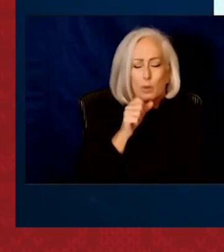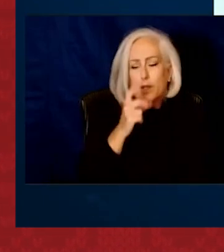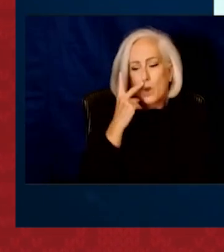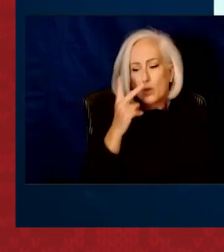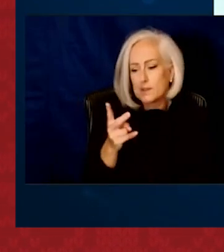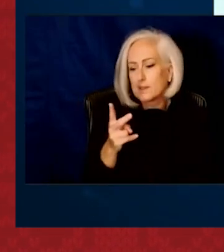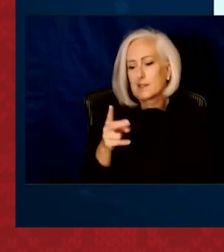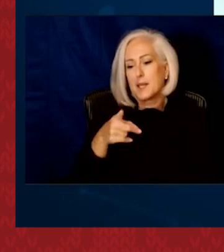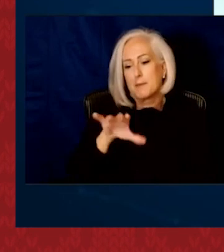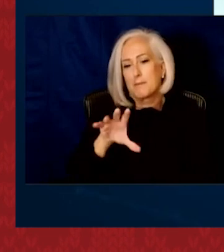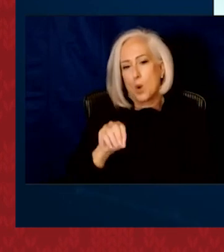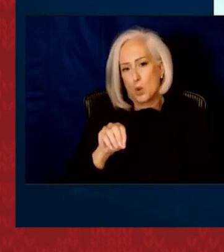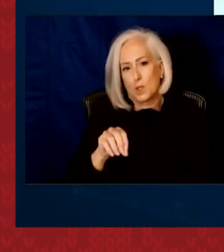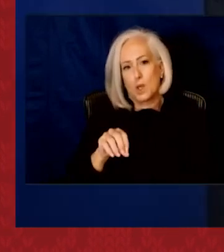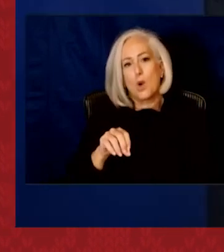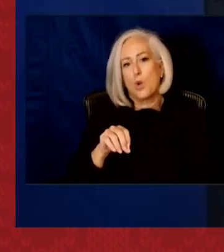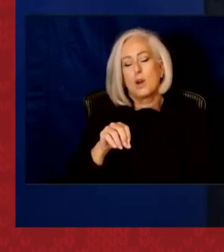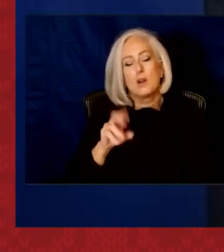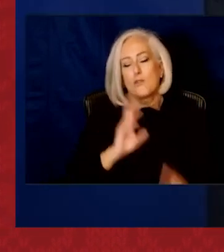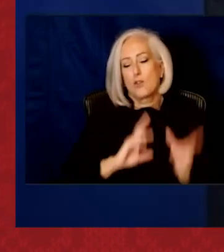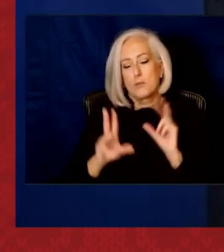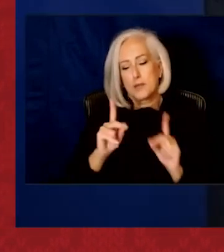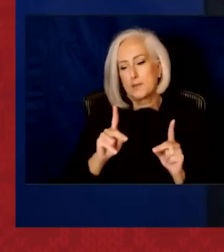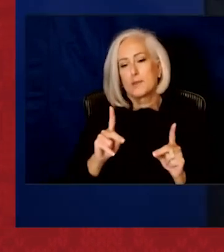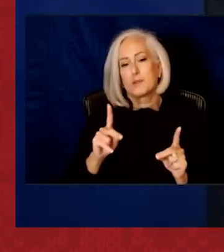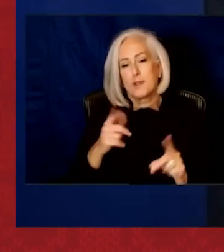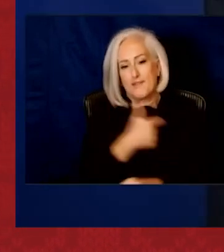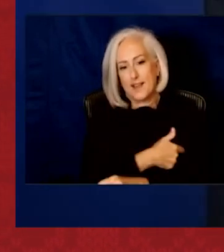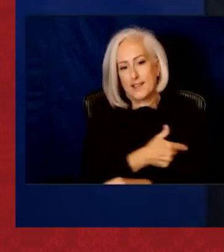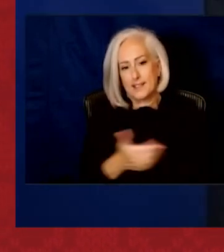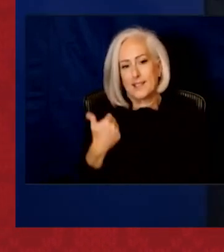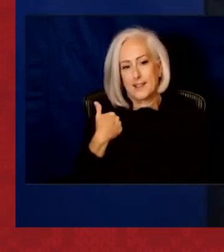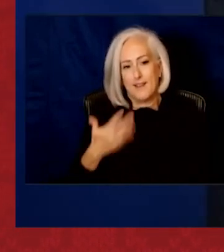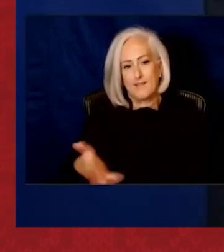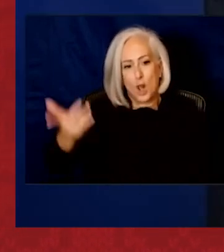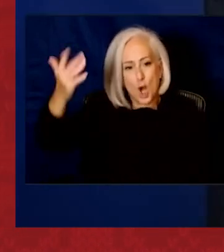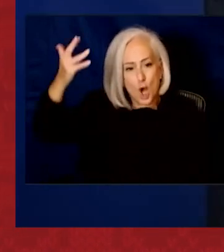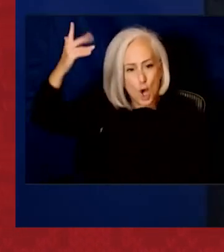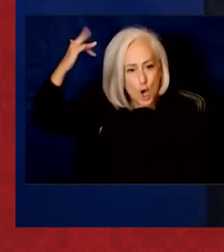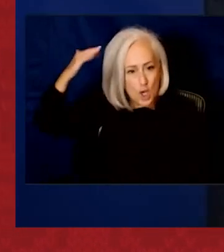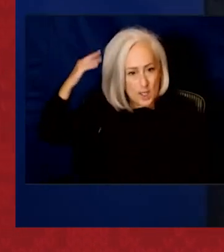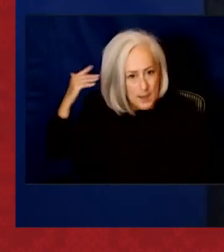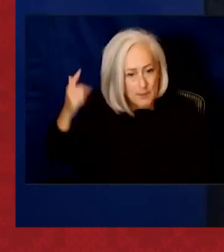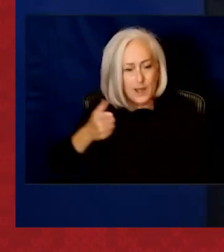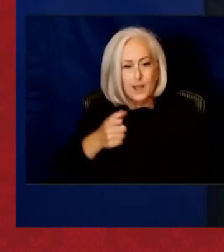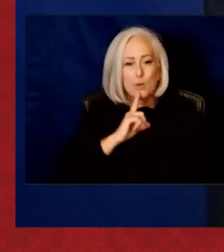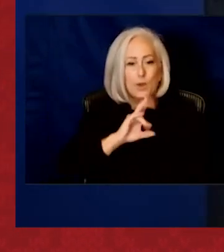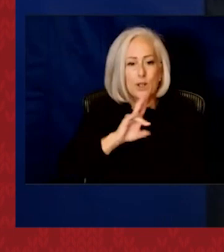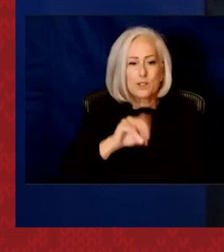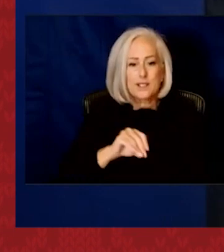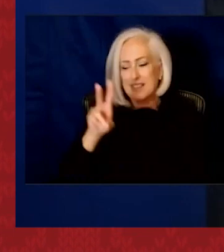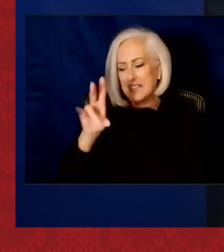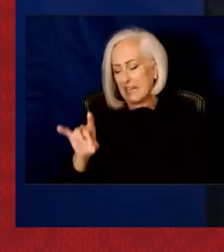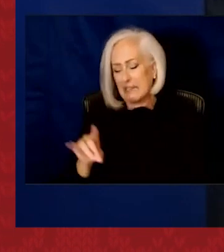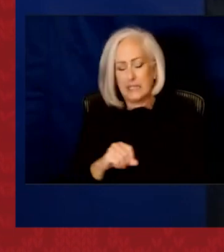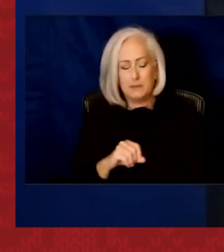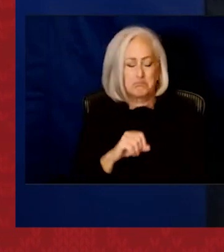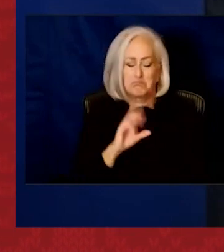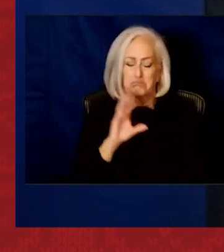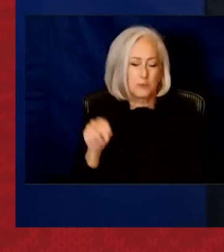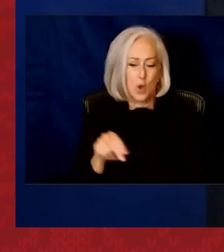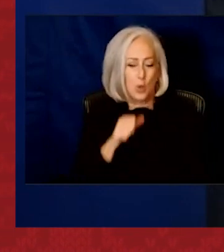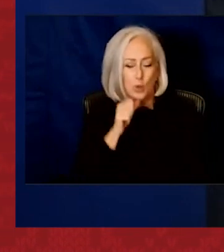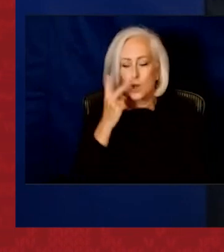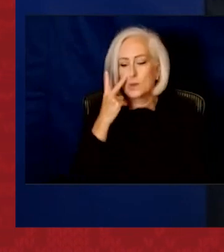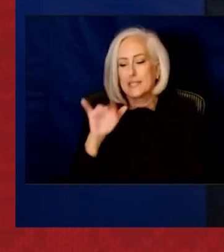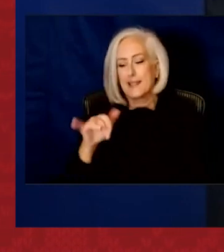70 or 80. The only population that may be a risk for something like BMT and things like that, but bone marrow transplants, et cetera. But really, it's not a disease we see frequently. And we would